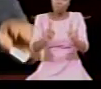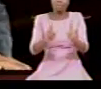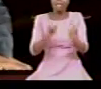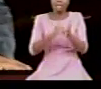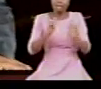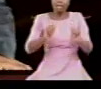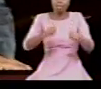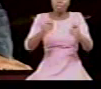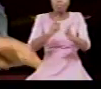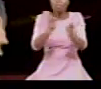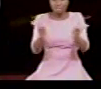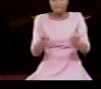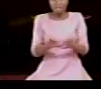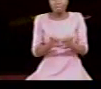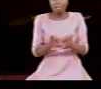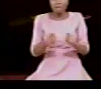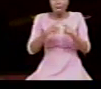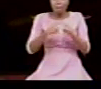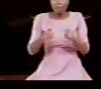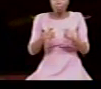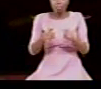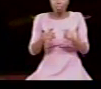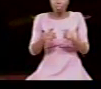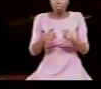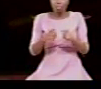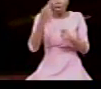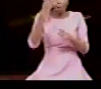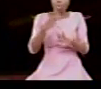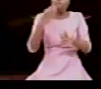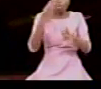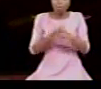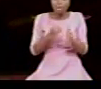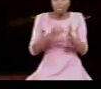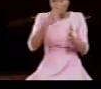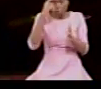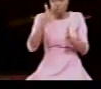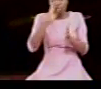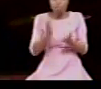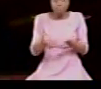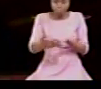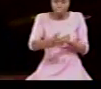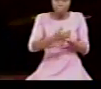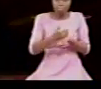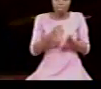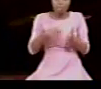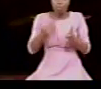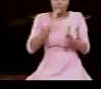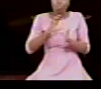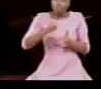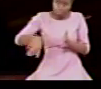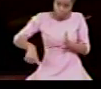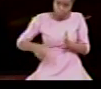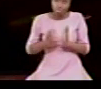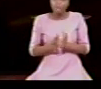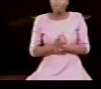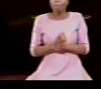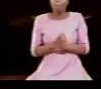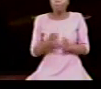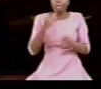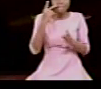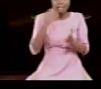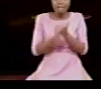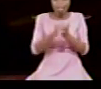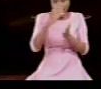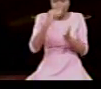places. God multiplies because you are reaping what you have sowed. Look at that woman in Luke